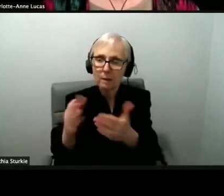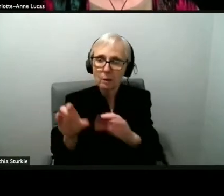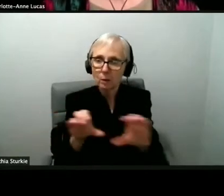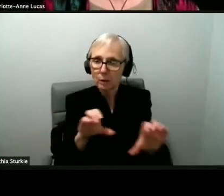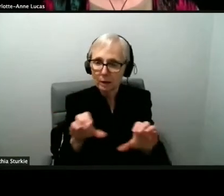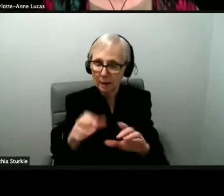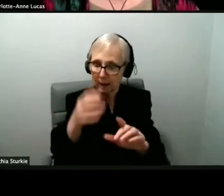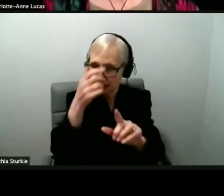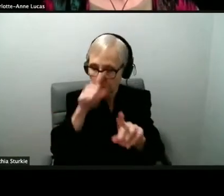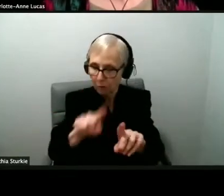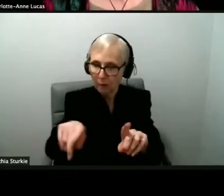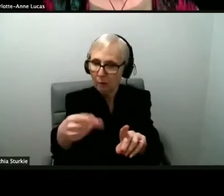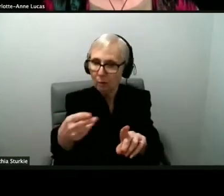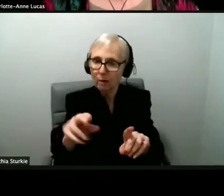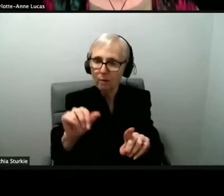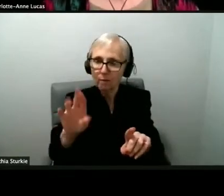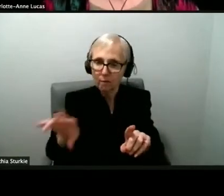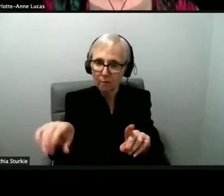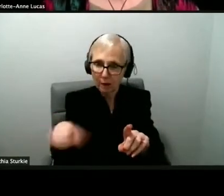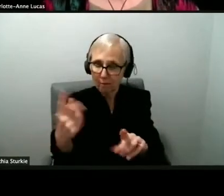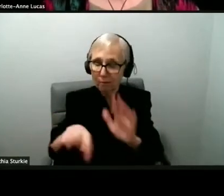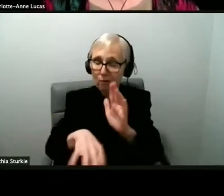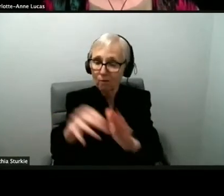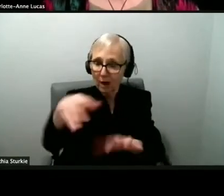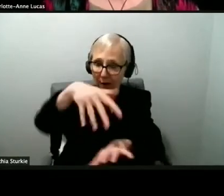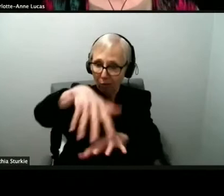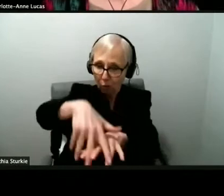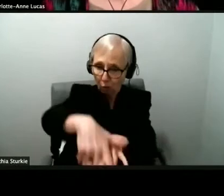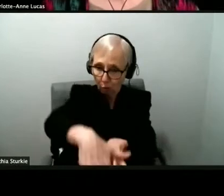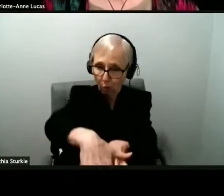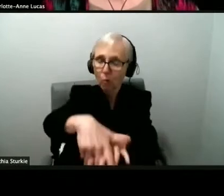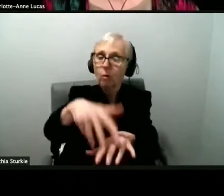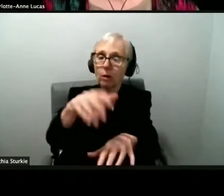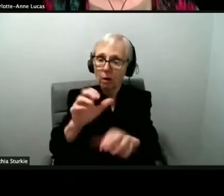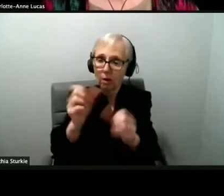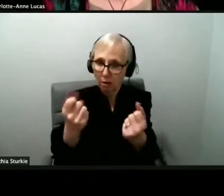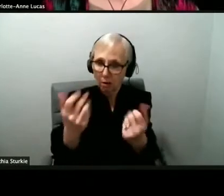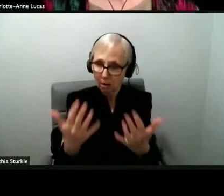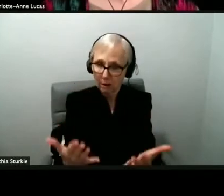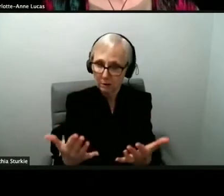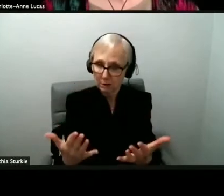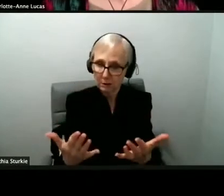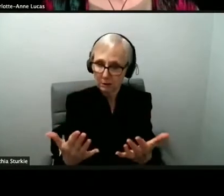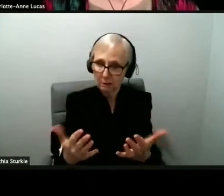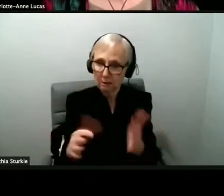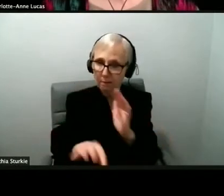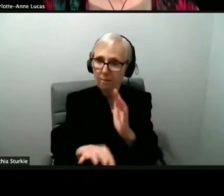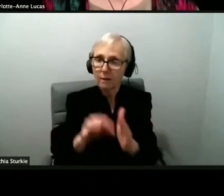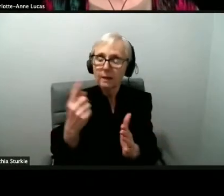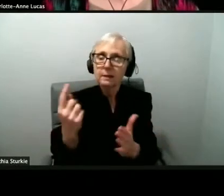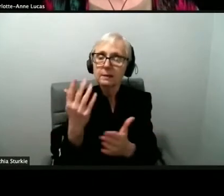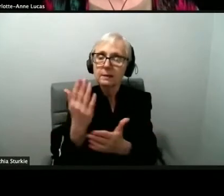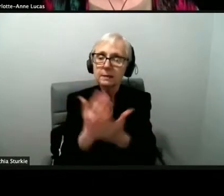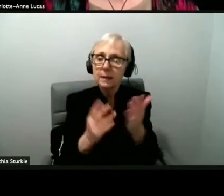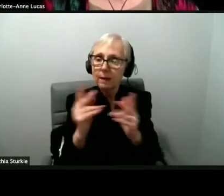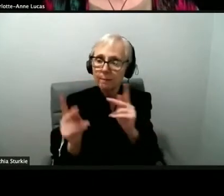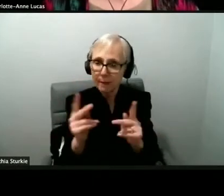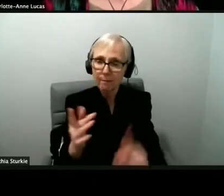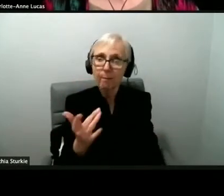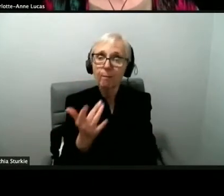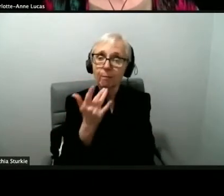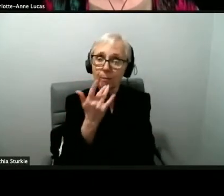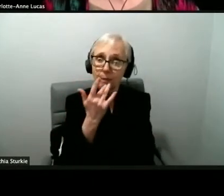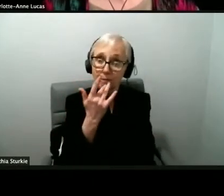I agree with Farrell. We have to find the root cause of why people are out there. And then sometimes you have to realize some people, they just prefer